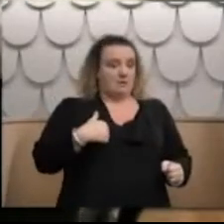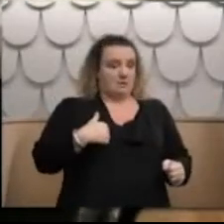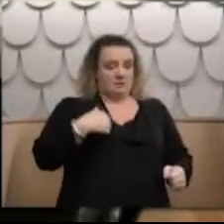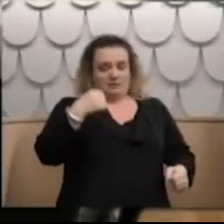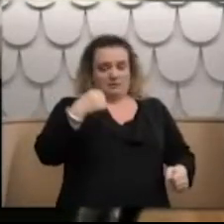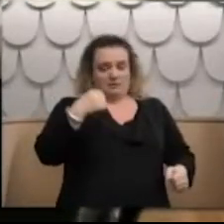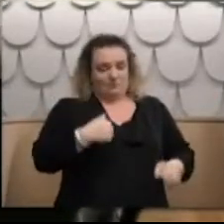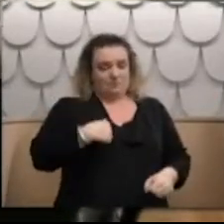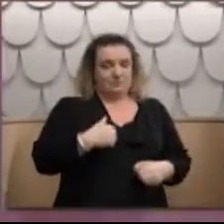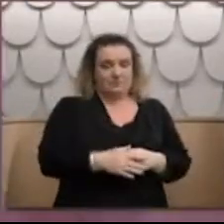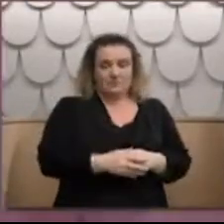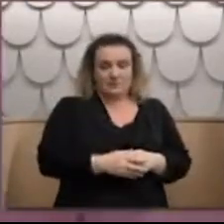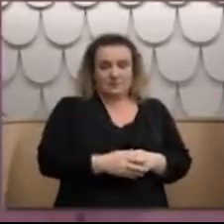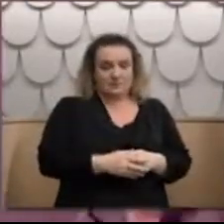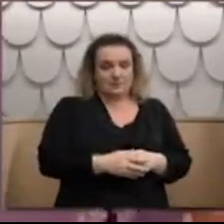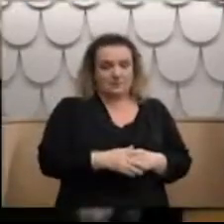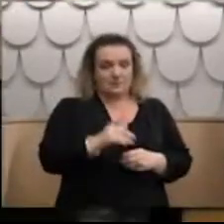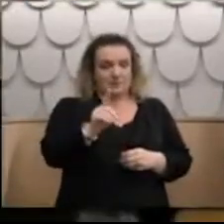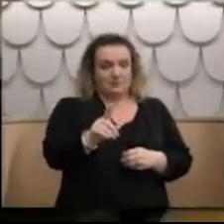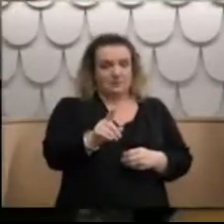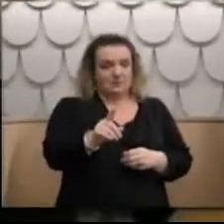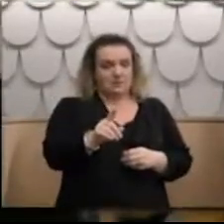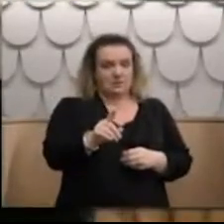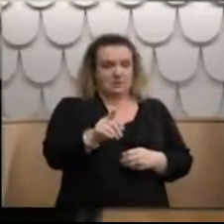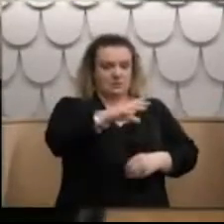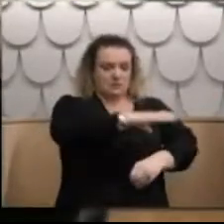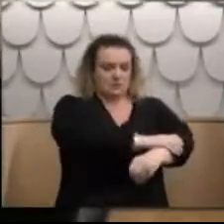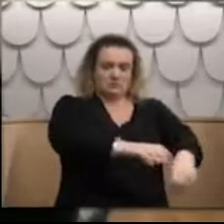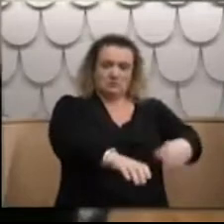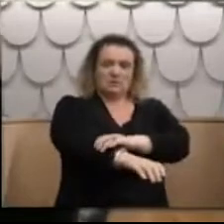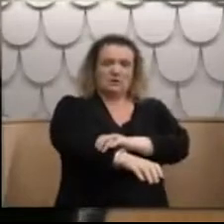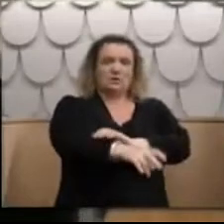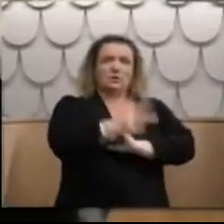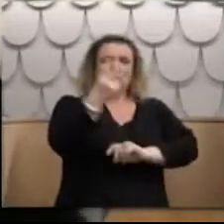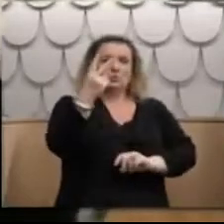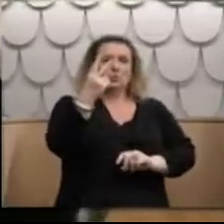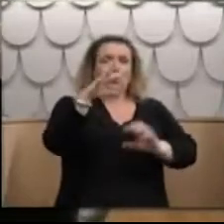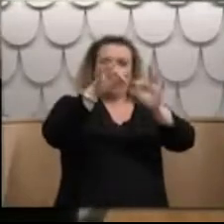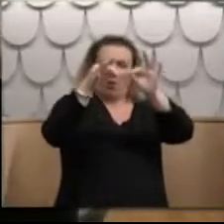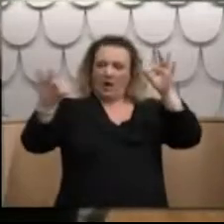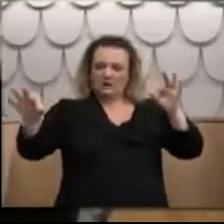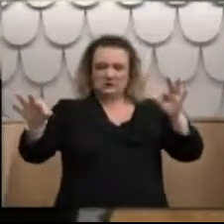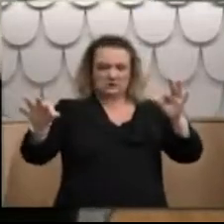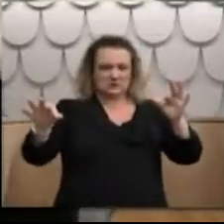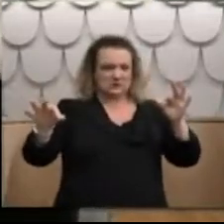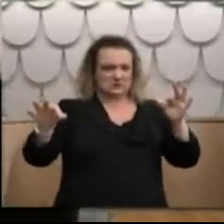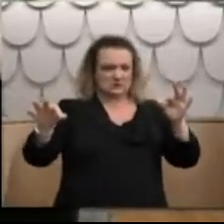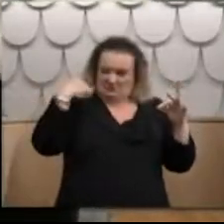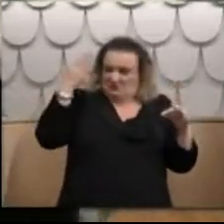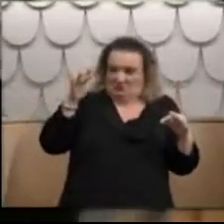was throwing, but they whistled me to the ground and just put two wires on my head. I don't know what to do,